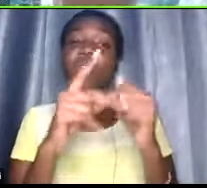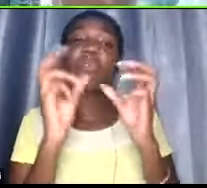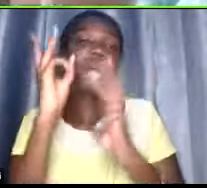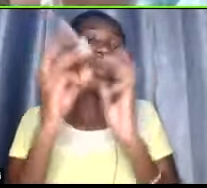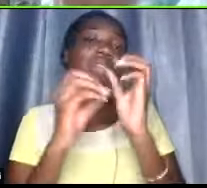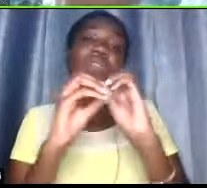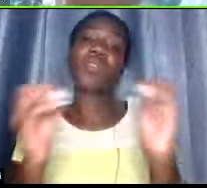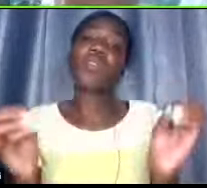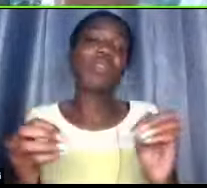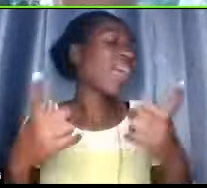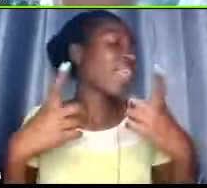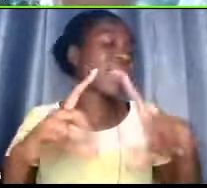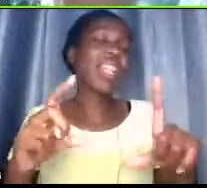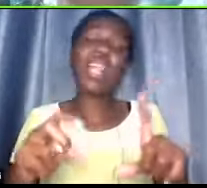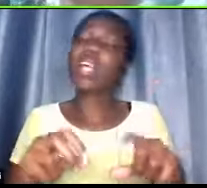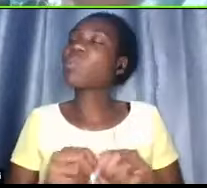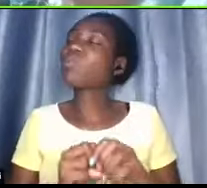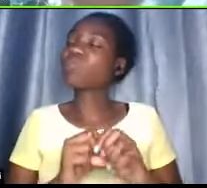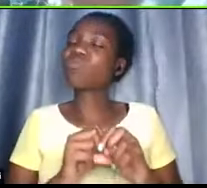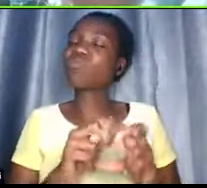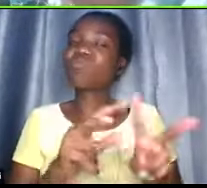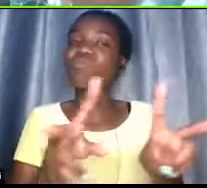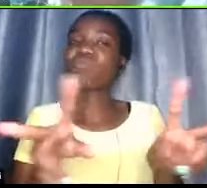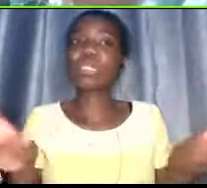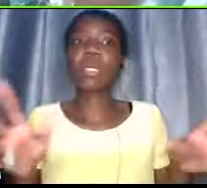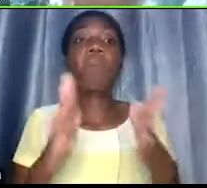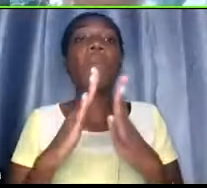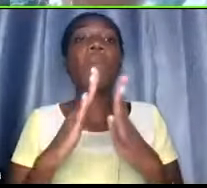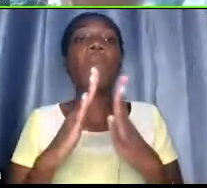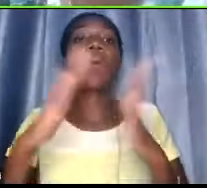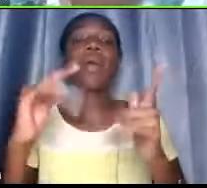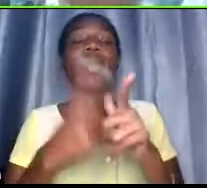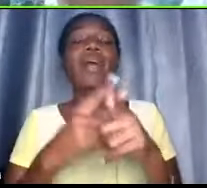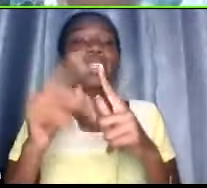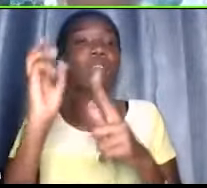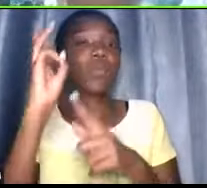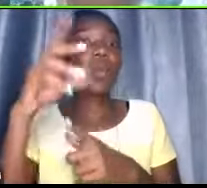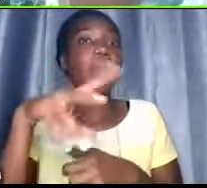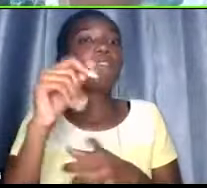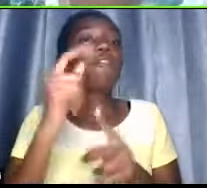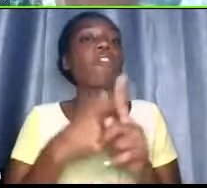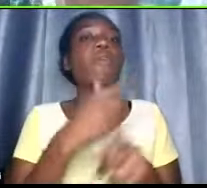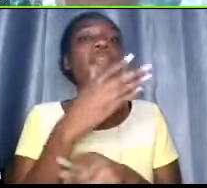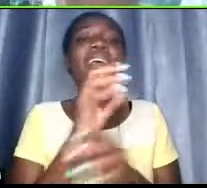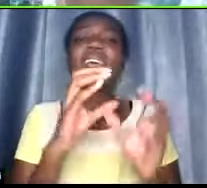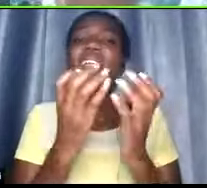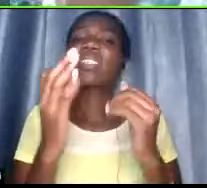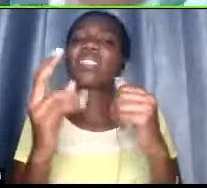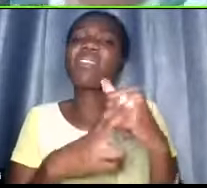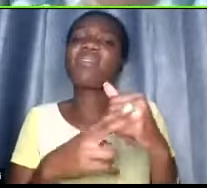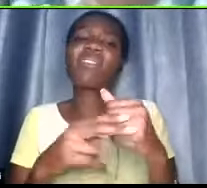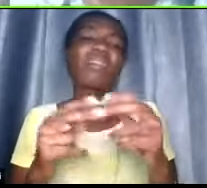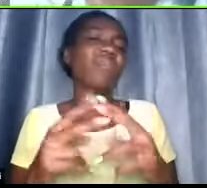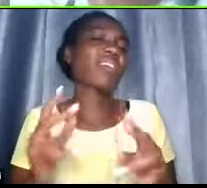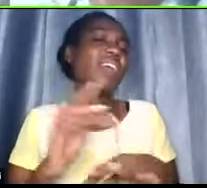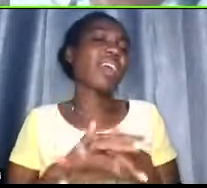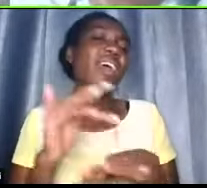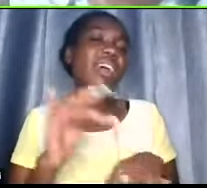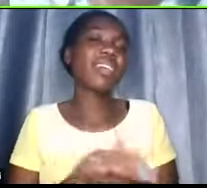us explore as much as possible. And then we'll pick up from there. Class 7 is still early. And zoology, you can only do it at